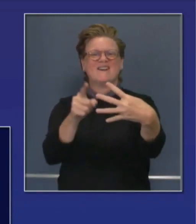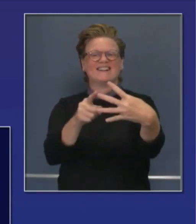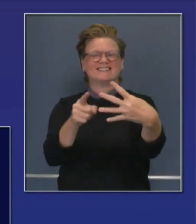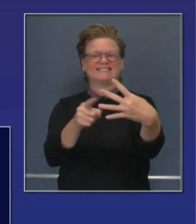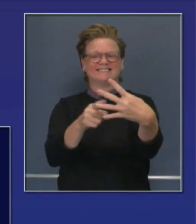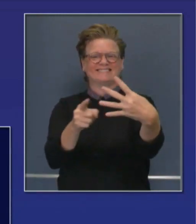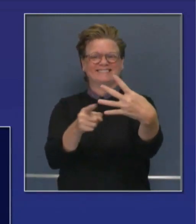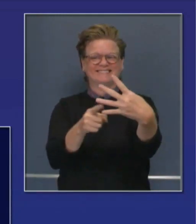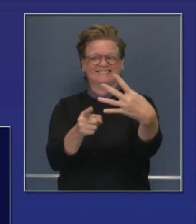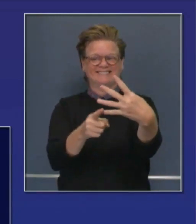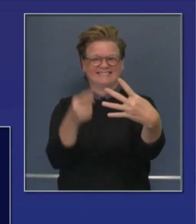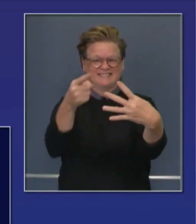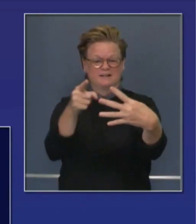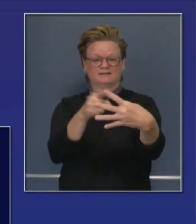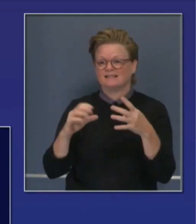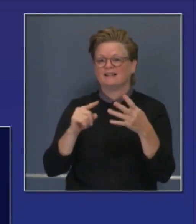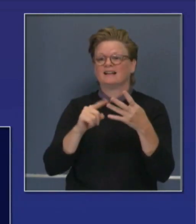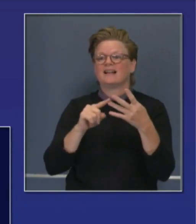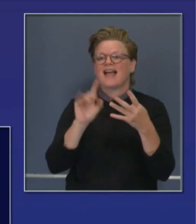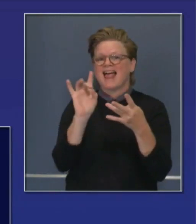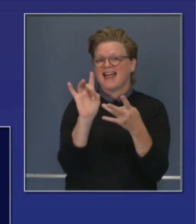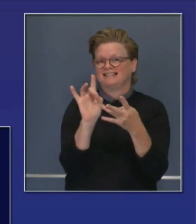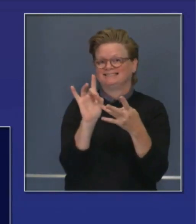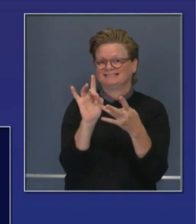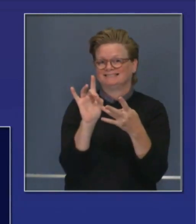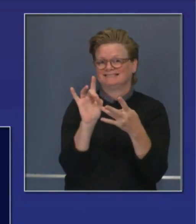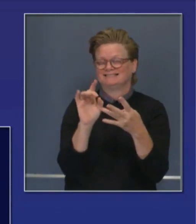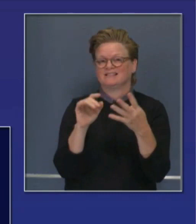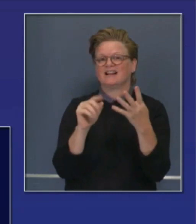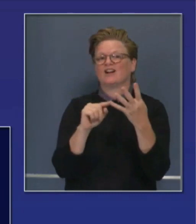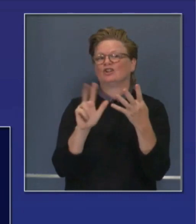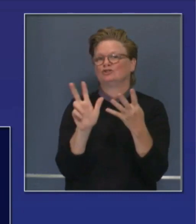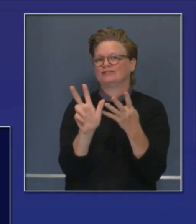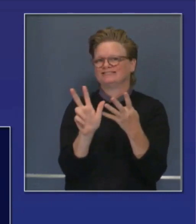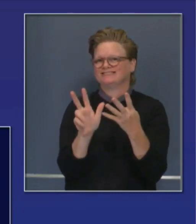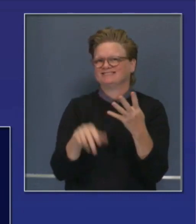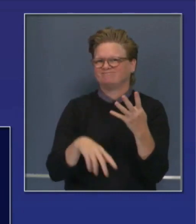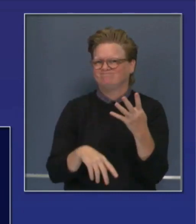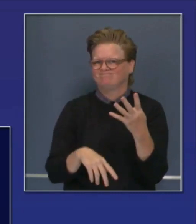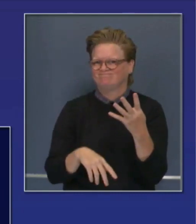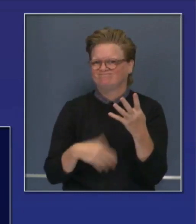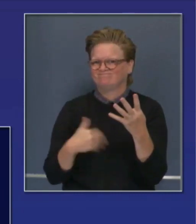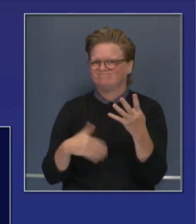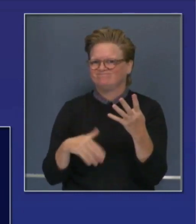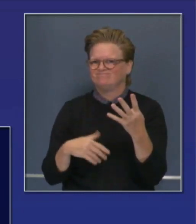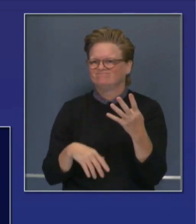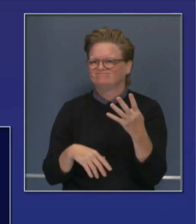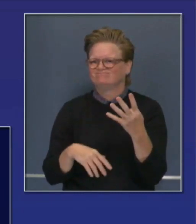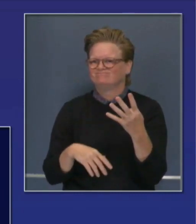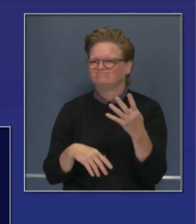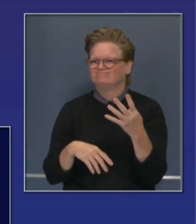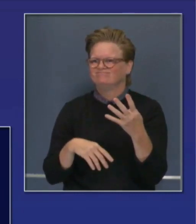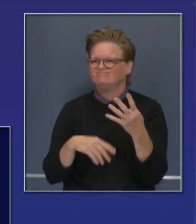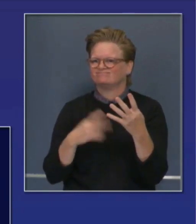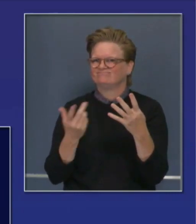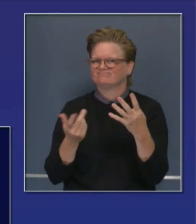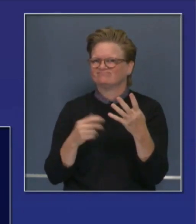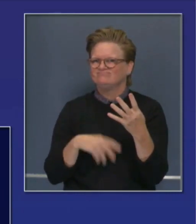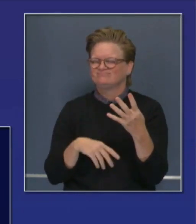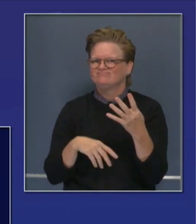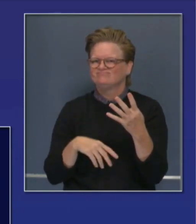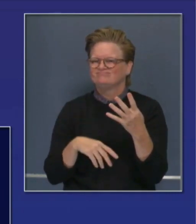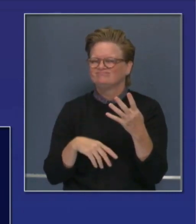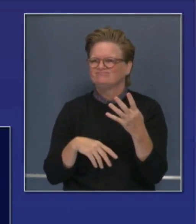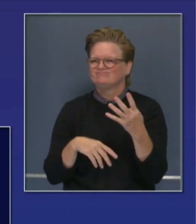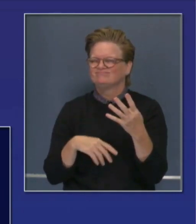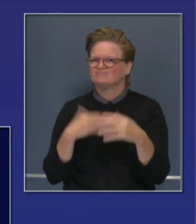tiers. The 4 tiers starting at the top are purple, then red, orange, and finally yellow, the lowest risk.